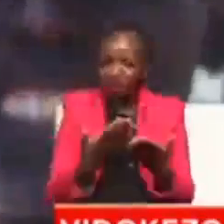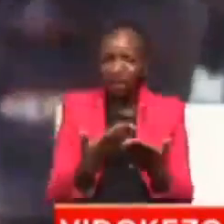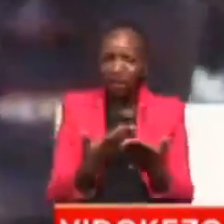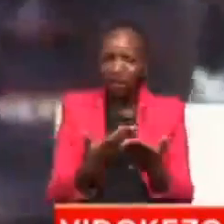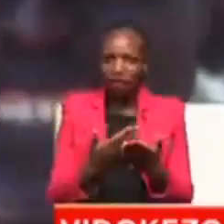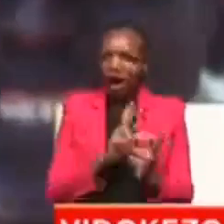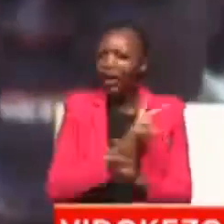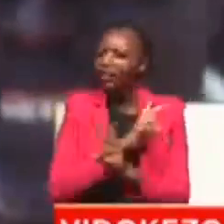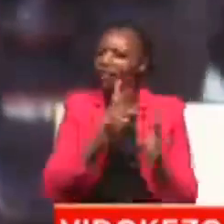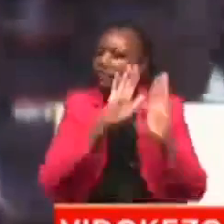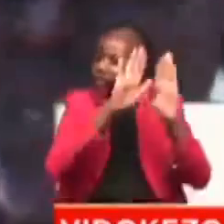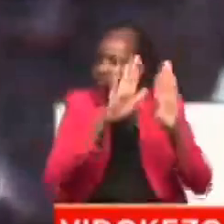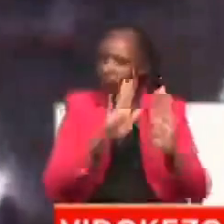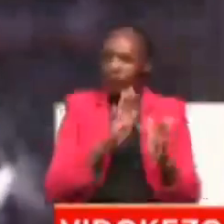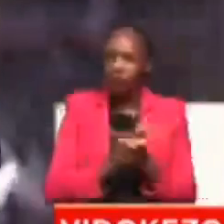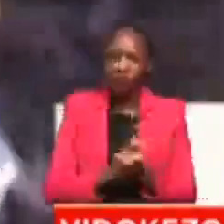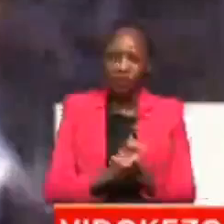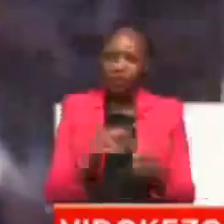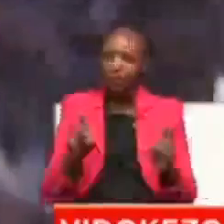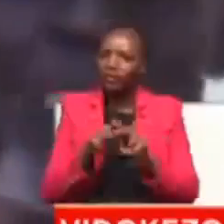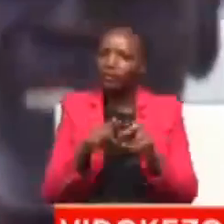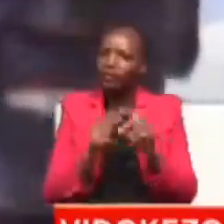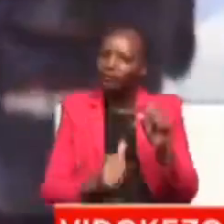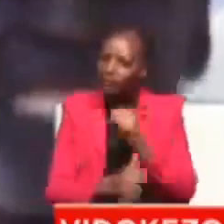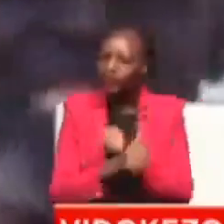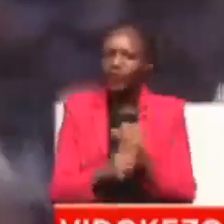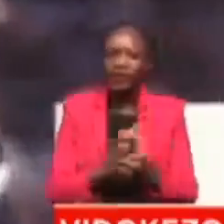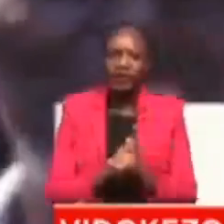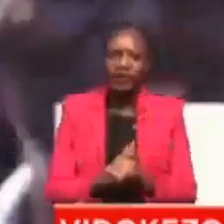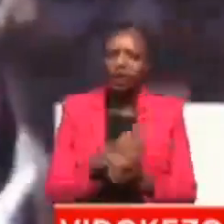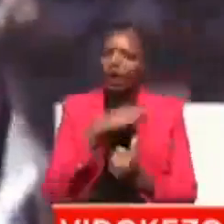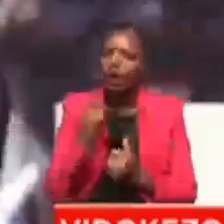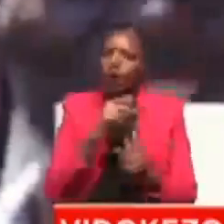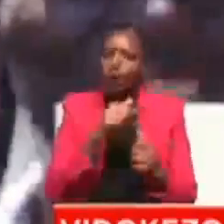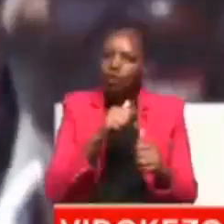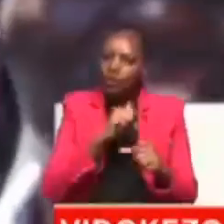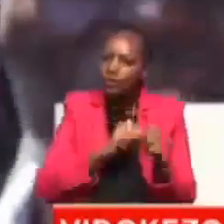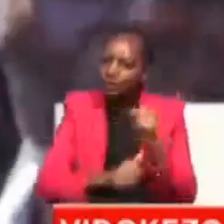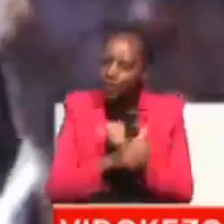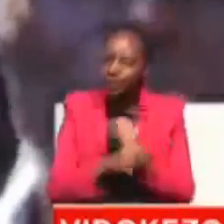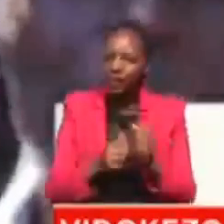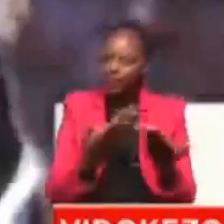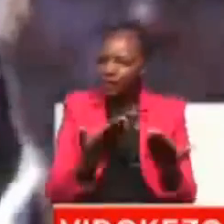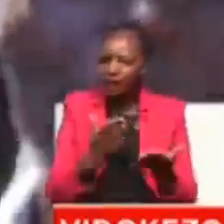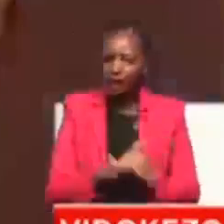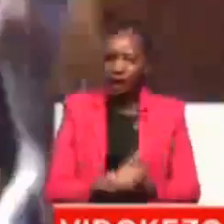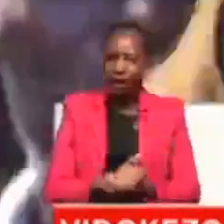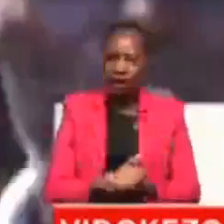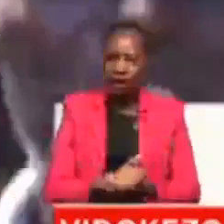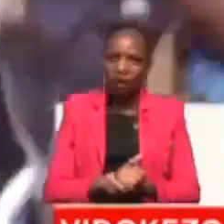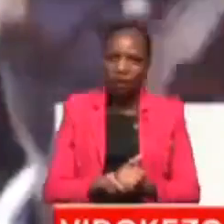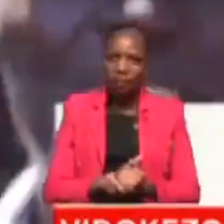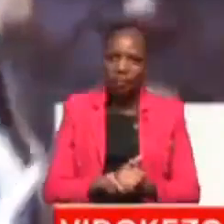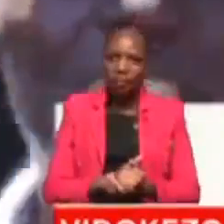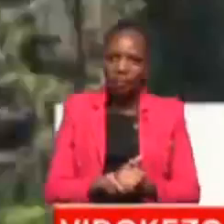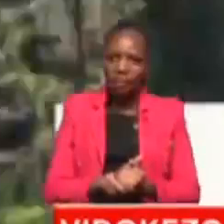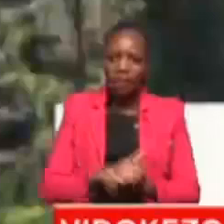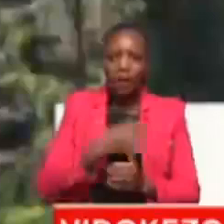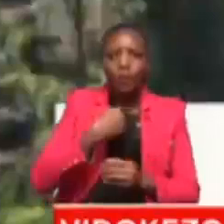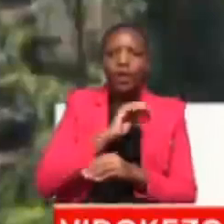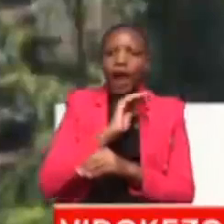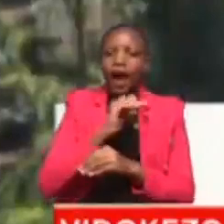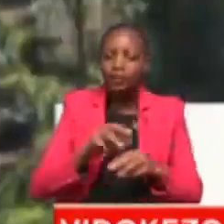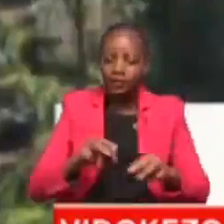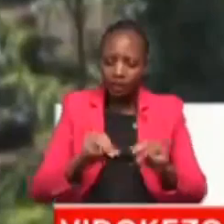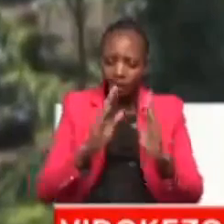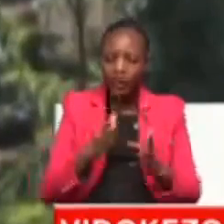is more important, which is more dangerous? Is it coronavirus or anger at our homes? That is the question we are asking.